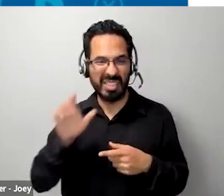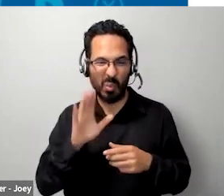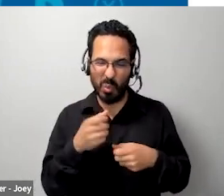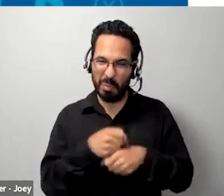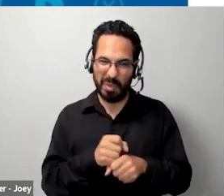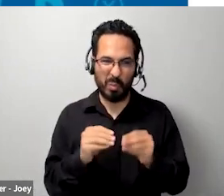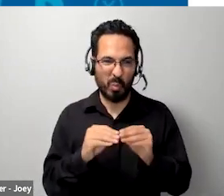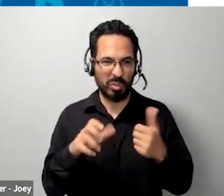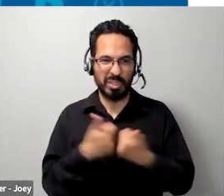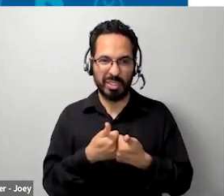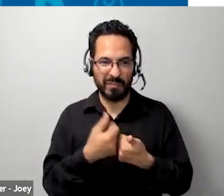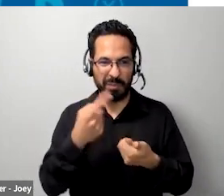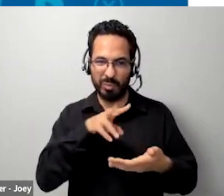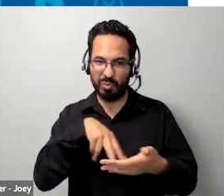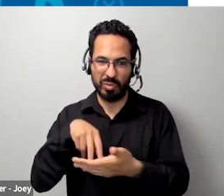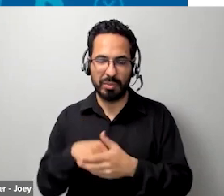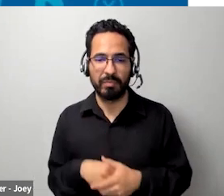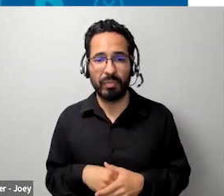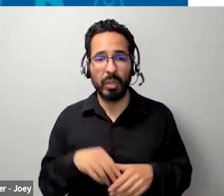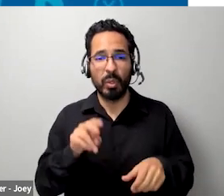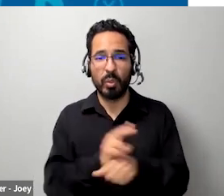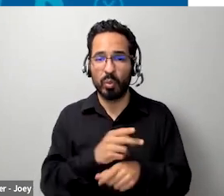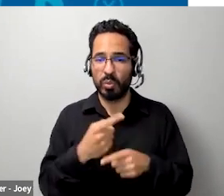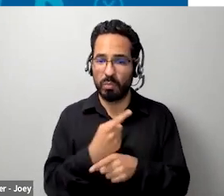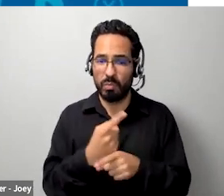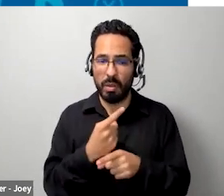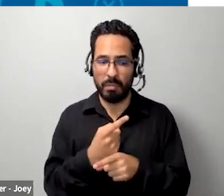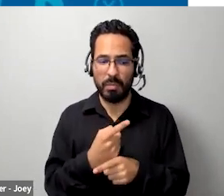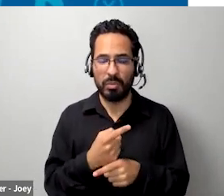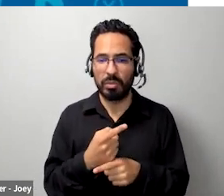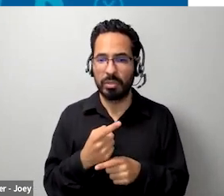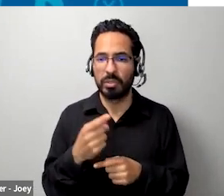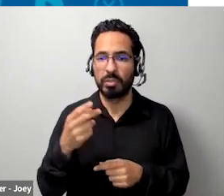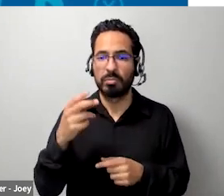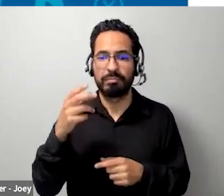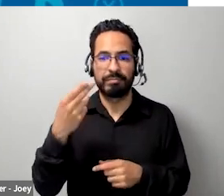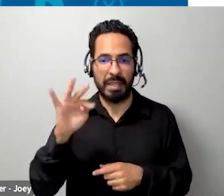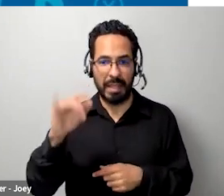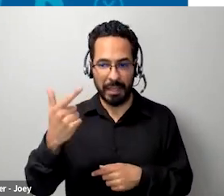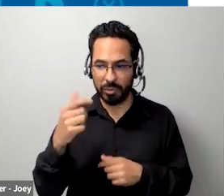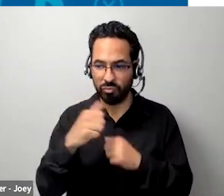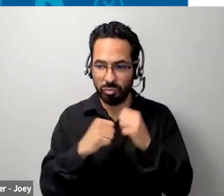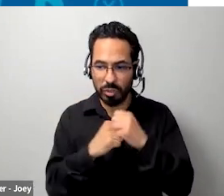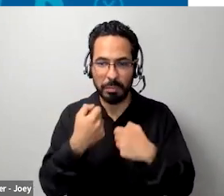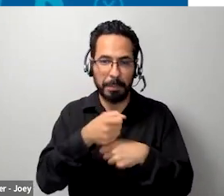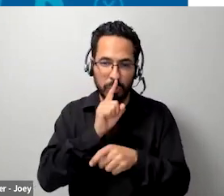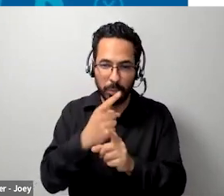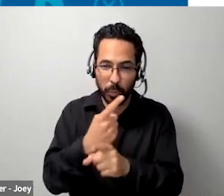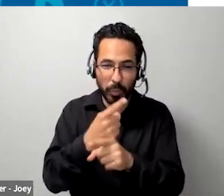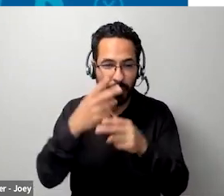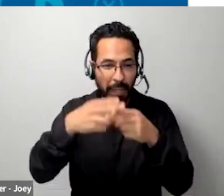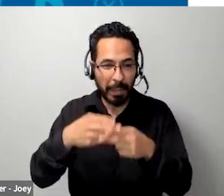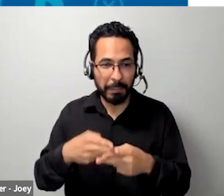for someone to read. Use proper heading structure. Make sure that they're appropriately named. But